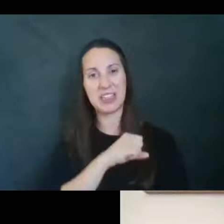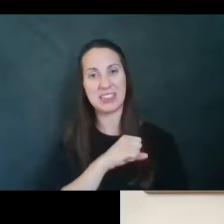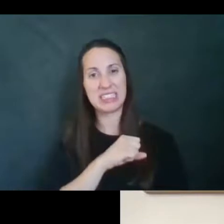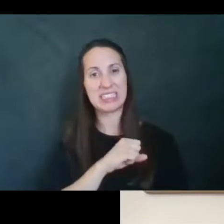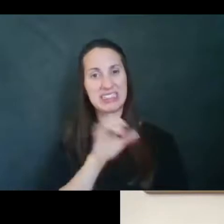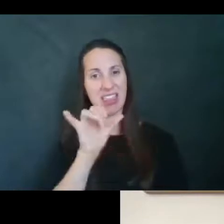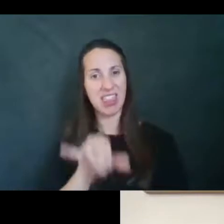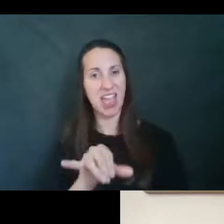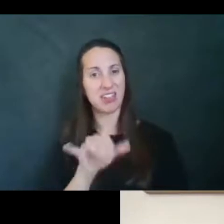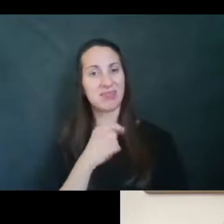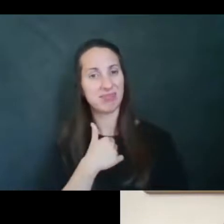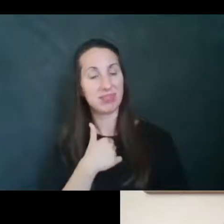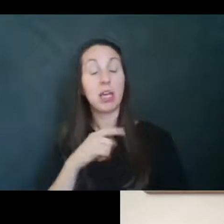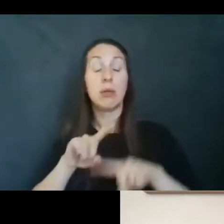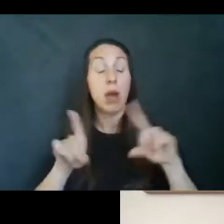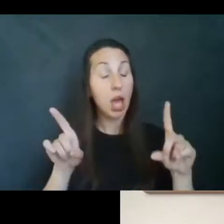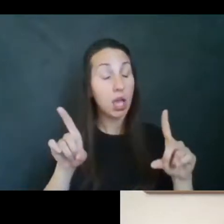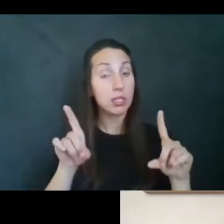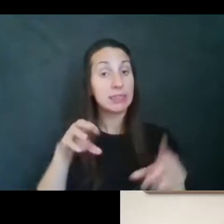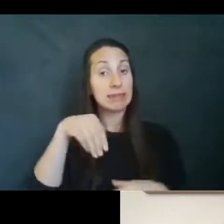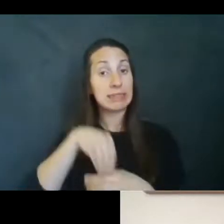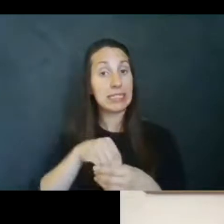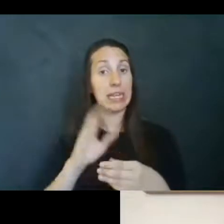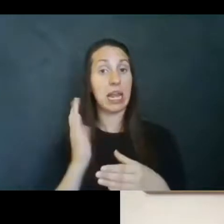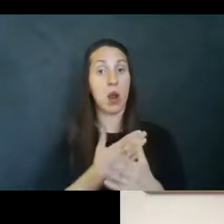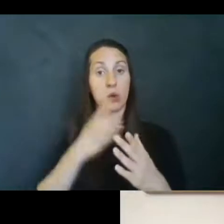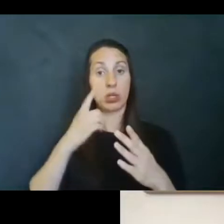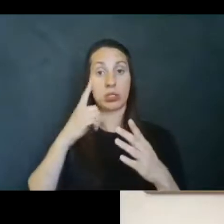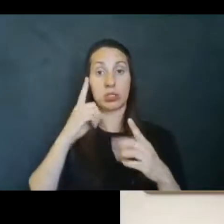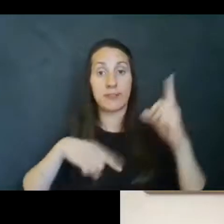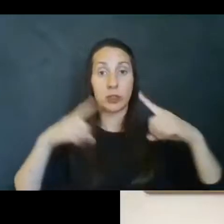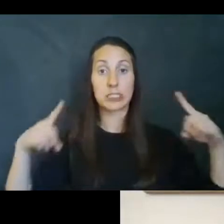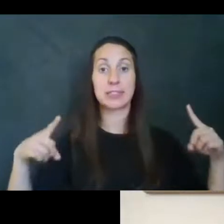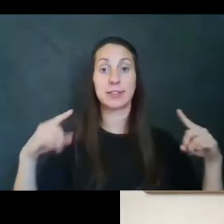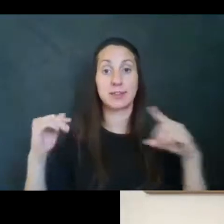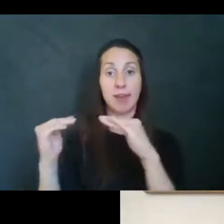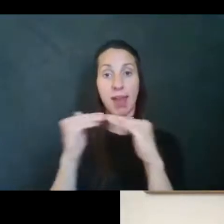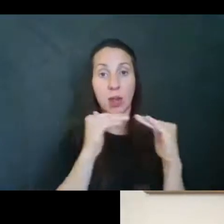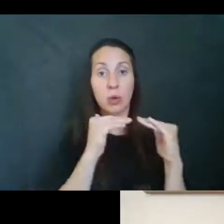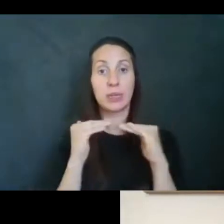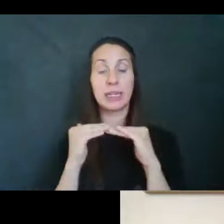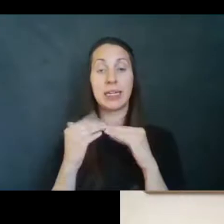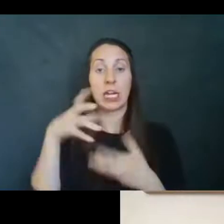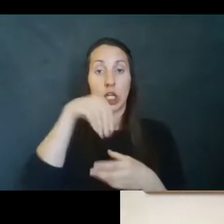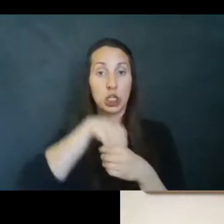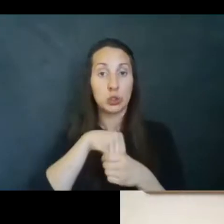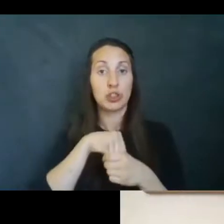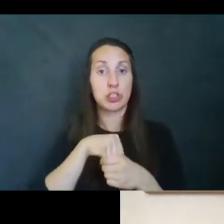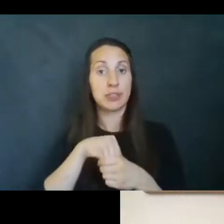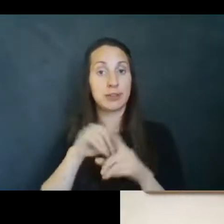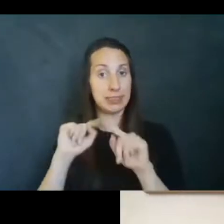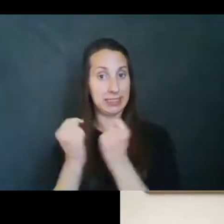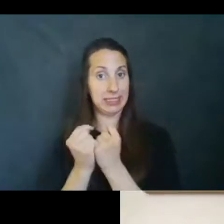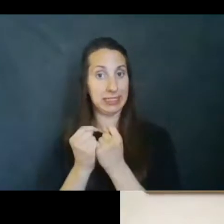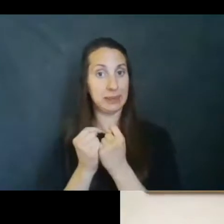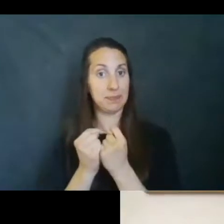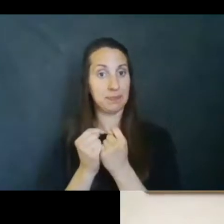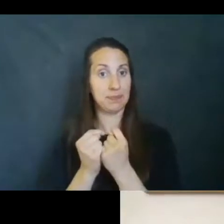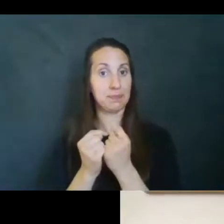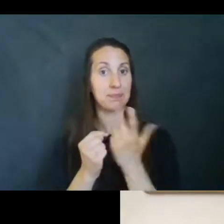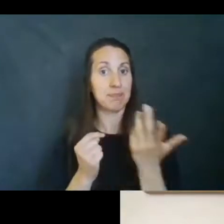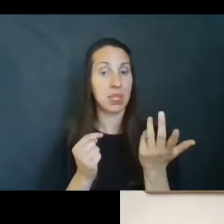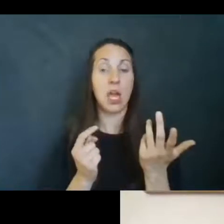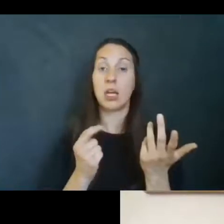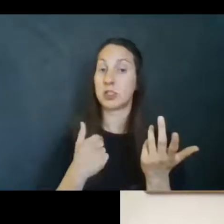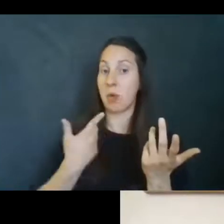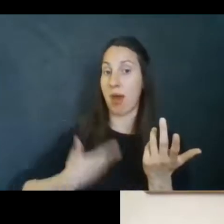within our diversity, equity, and inclusion task force, I am a person with disabilities and I